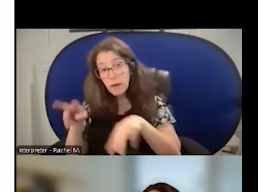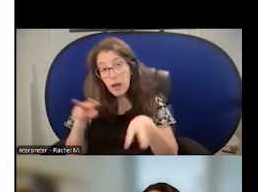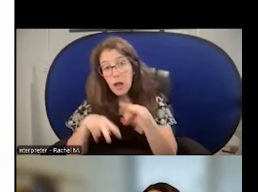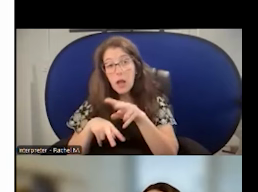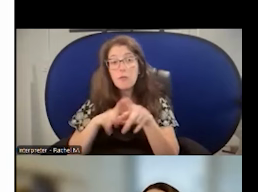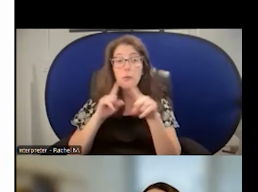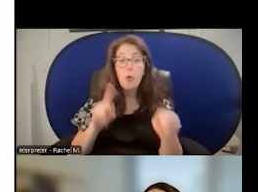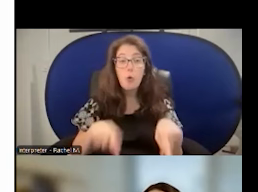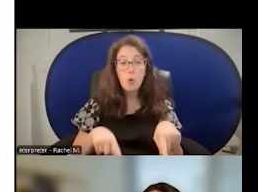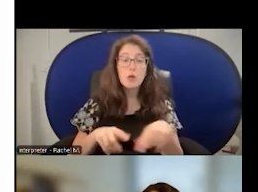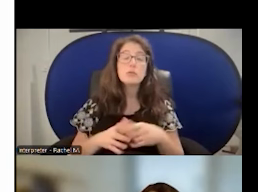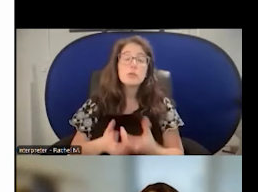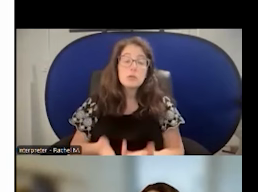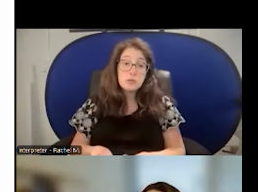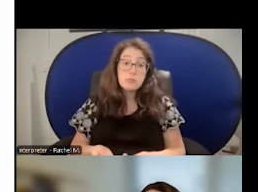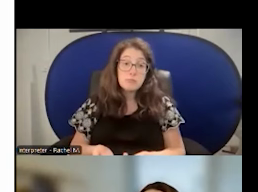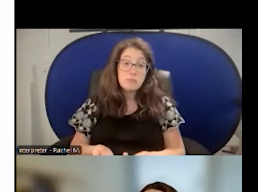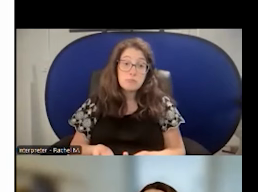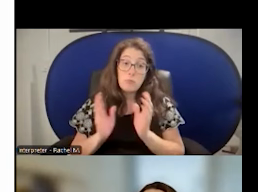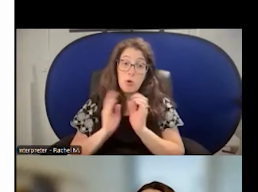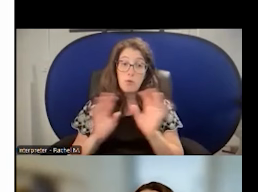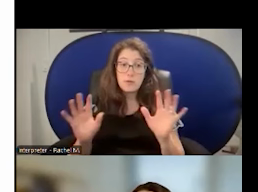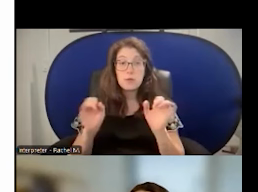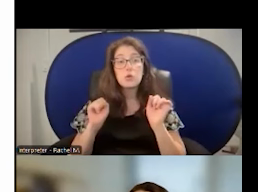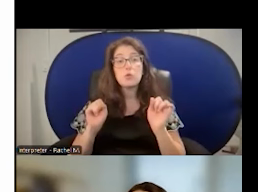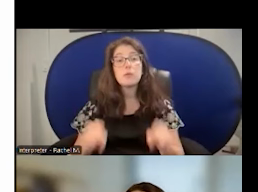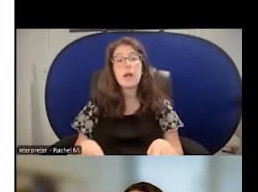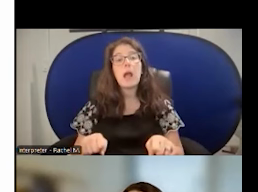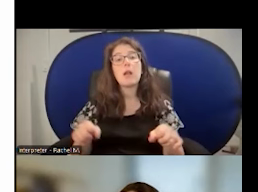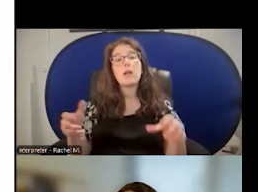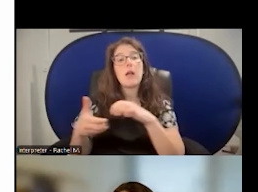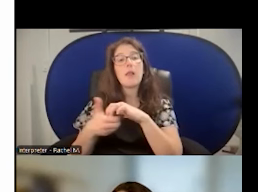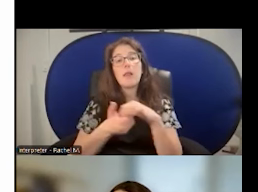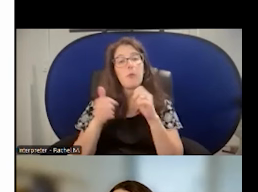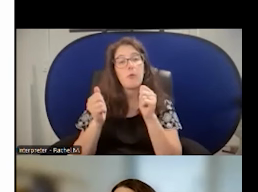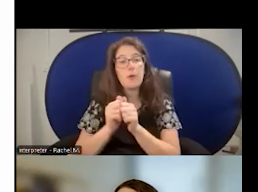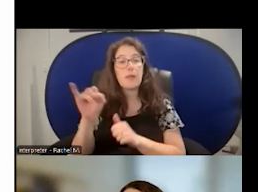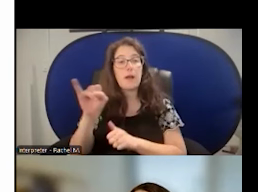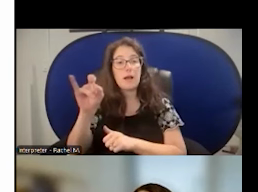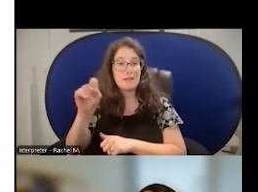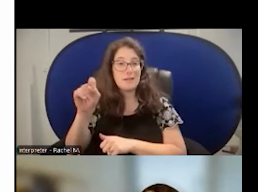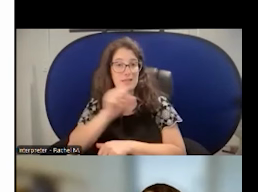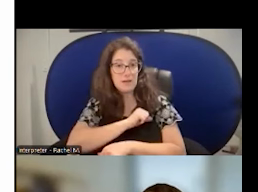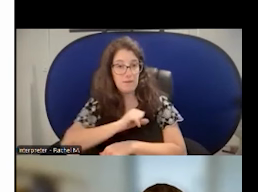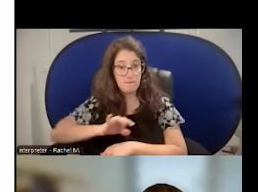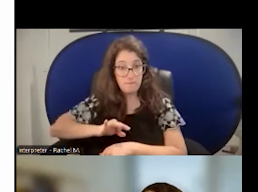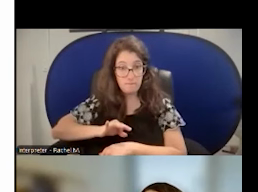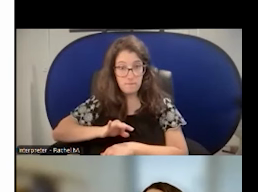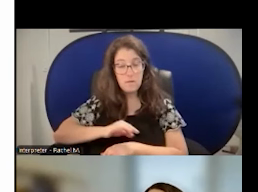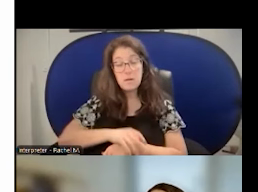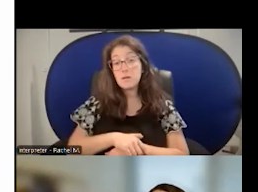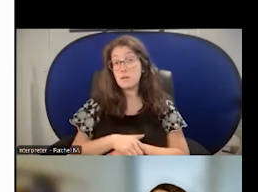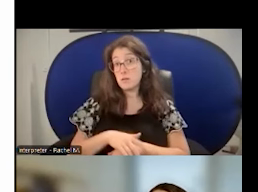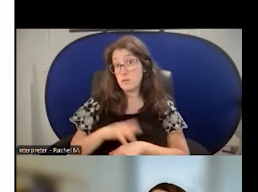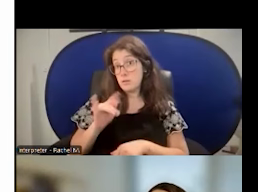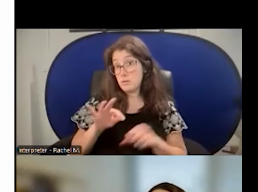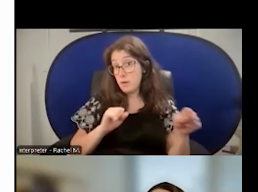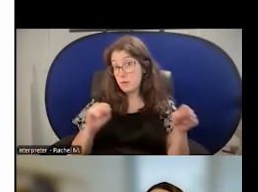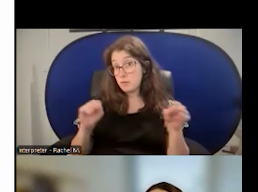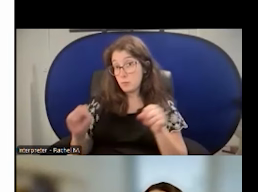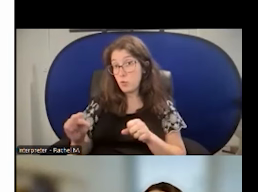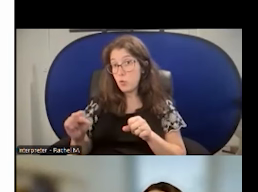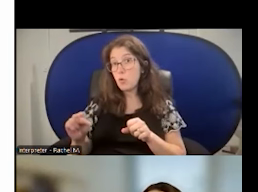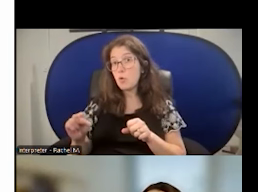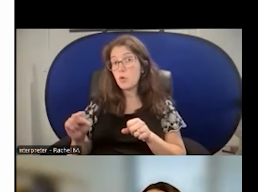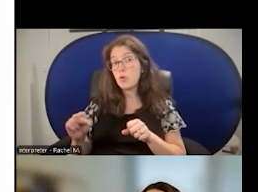reports. Obviously, that can be done in collaboration with your IT staff. And if possible,